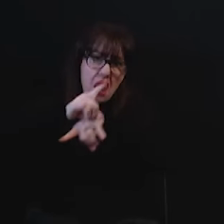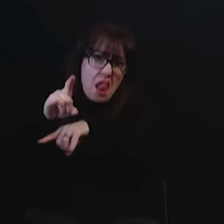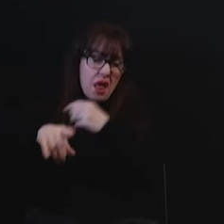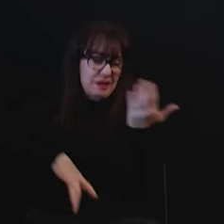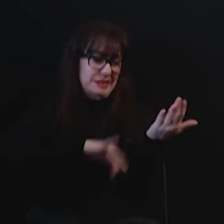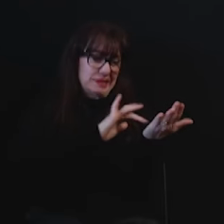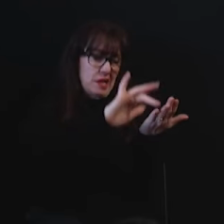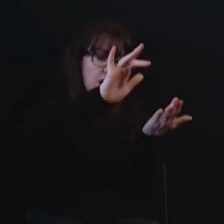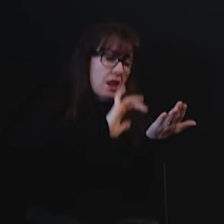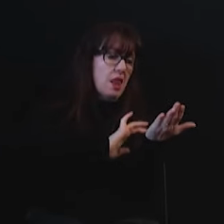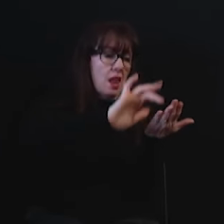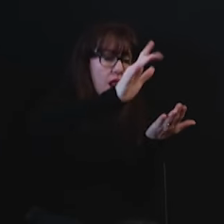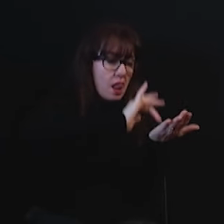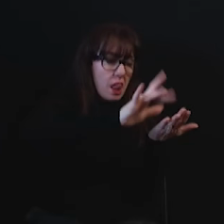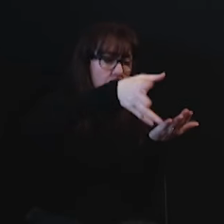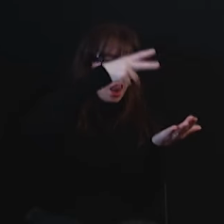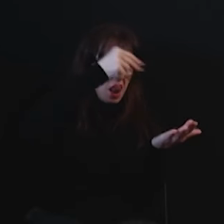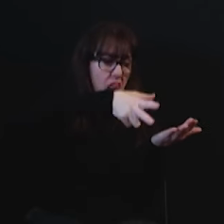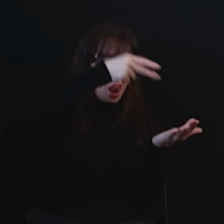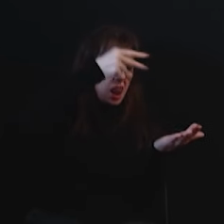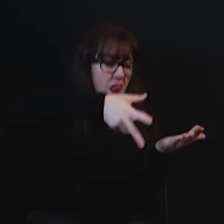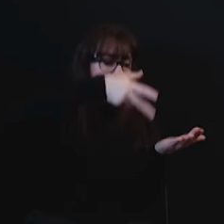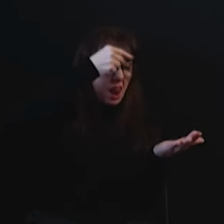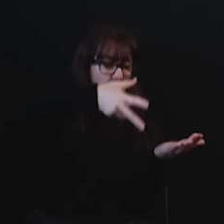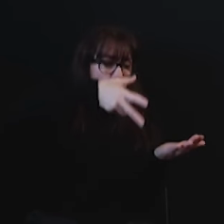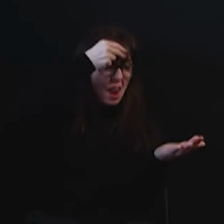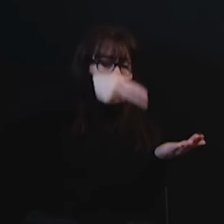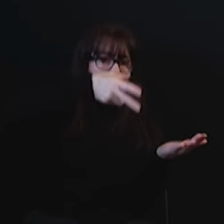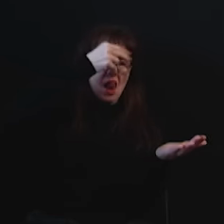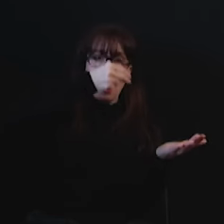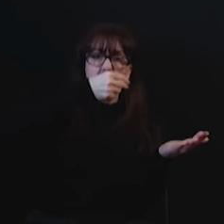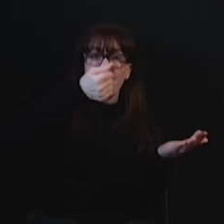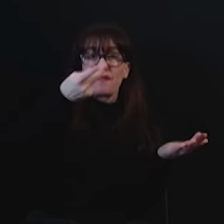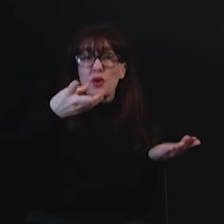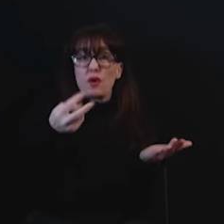whatever we're dealing with, all of these things, and so few voices are saying, create in me a clean heart, O God, and renew a right